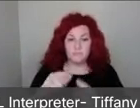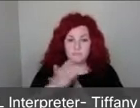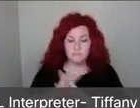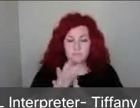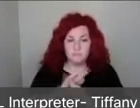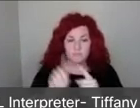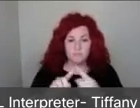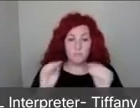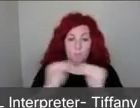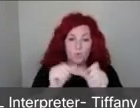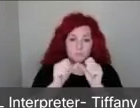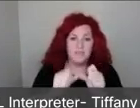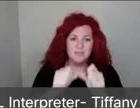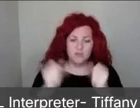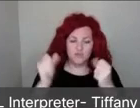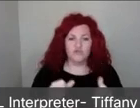a strong Native American